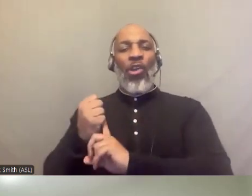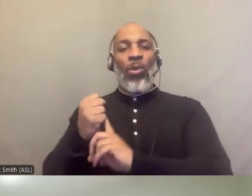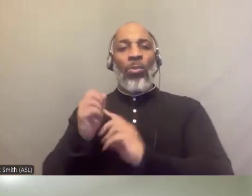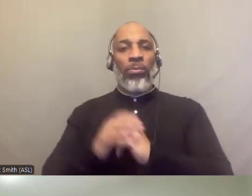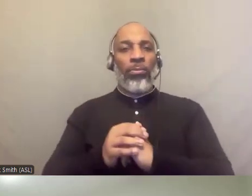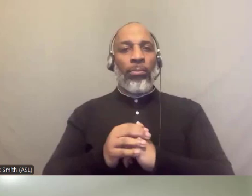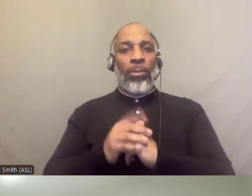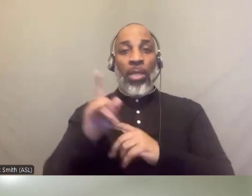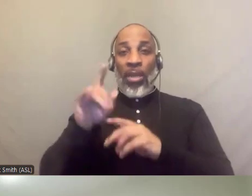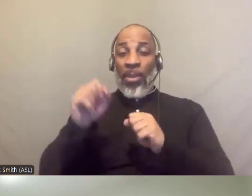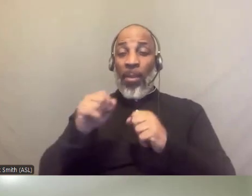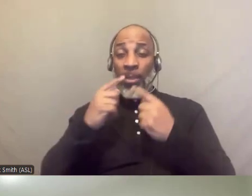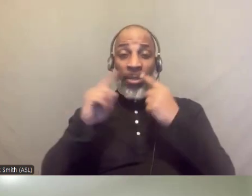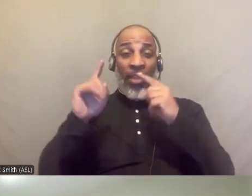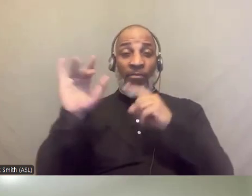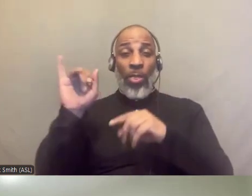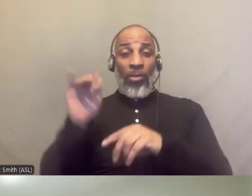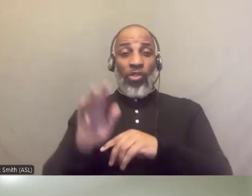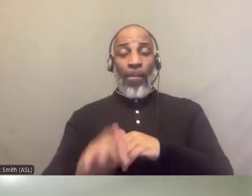able to be successful at his or her job.